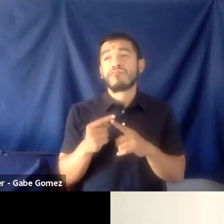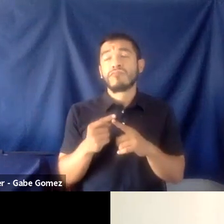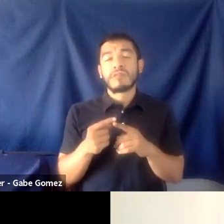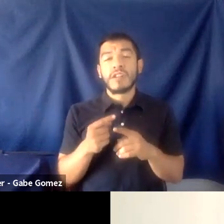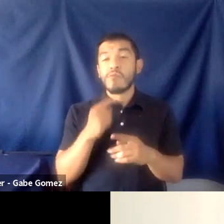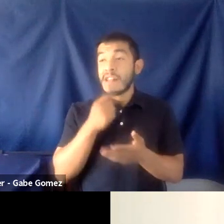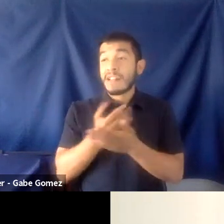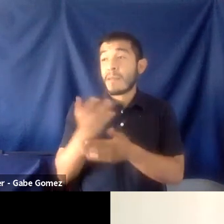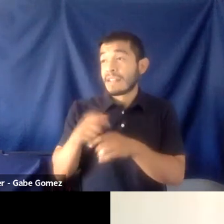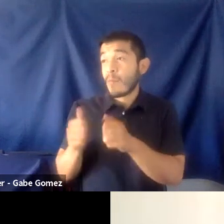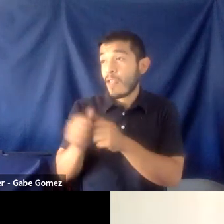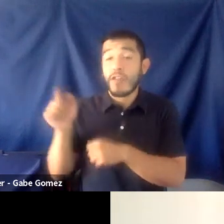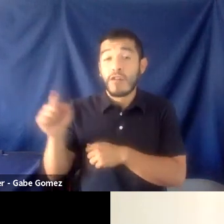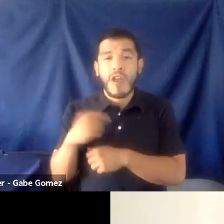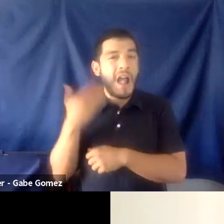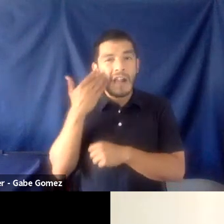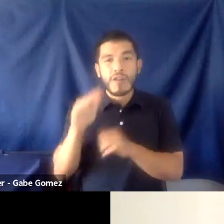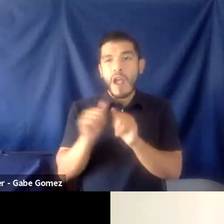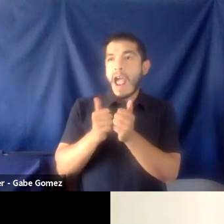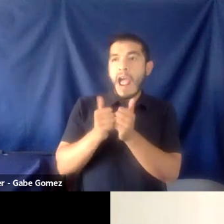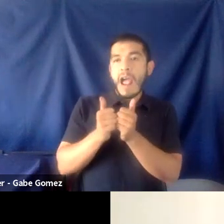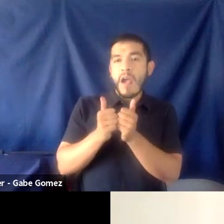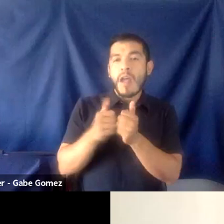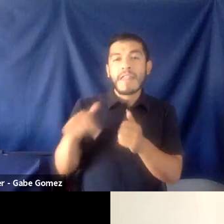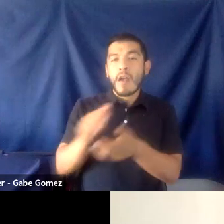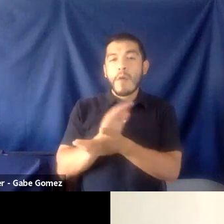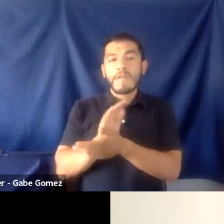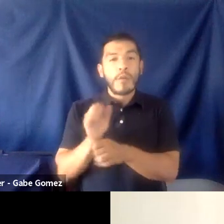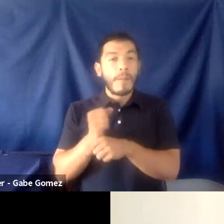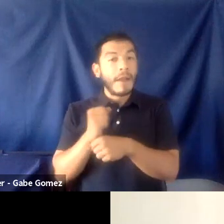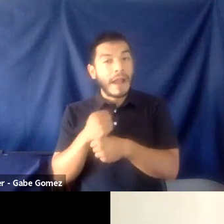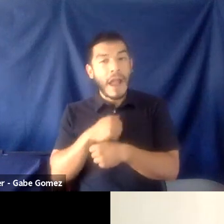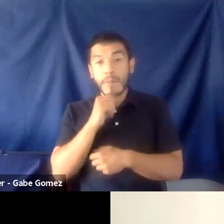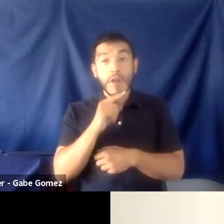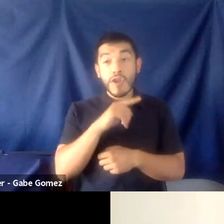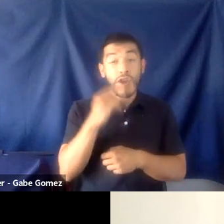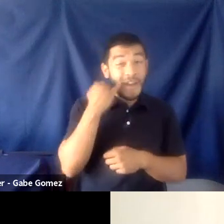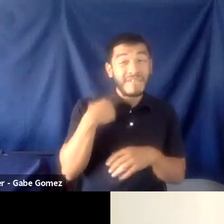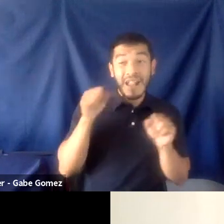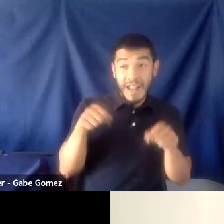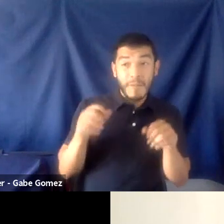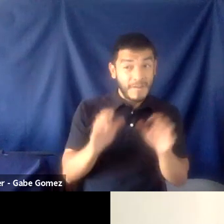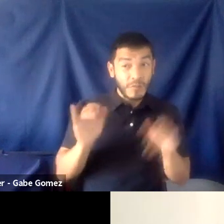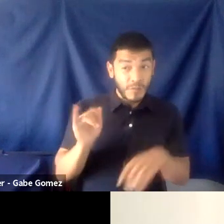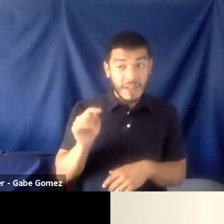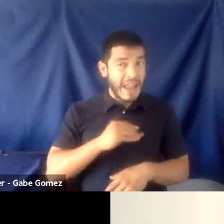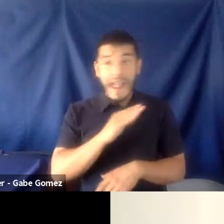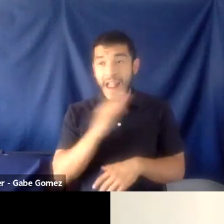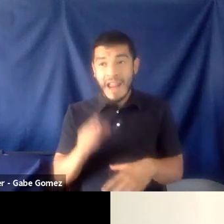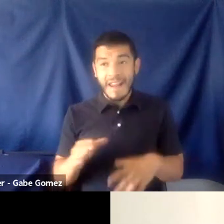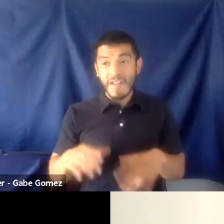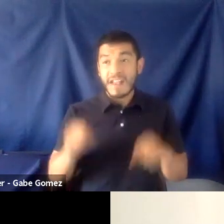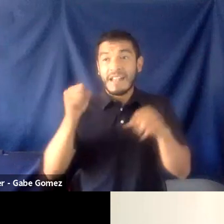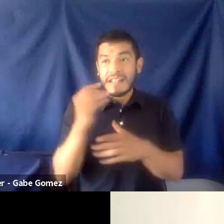time with this person. I didn't know how this film would be made. I didn't even know if I was capable of doing it. I had never taken on